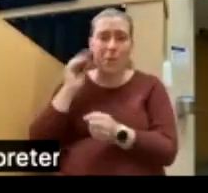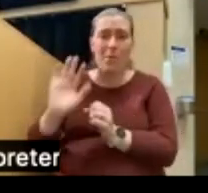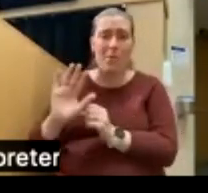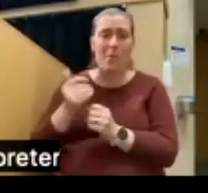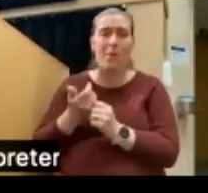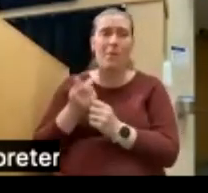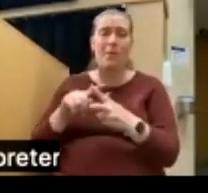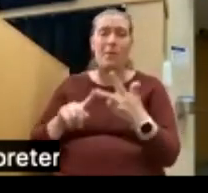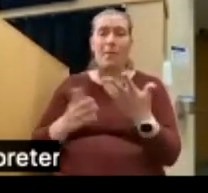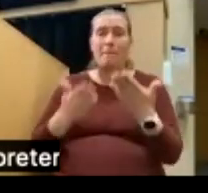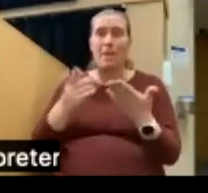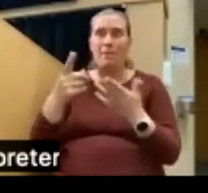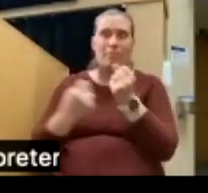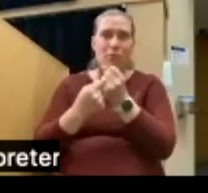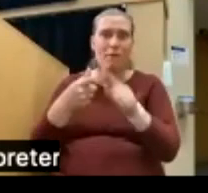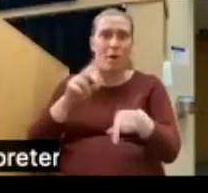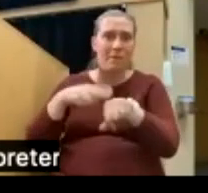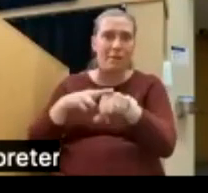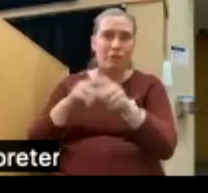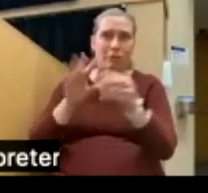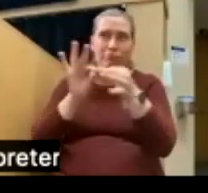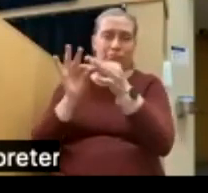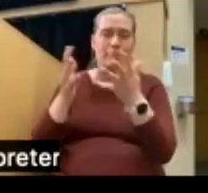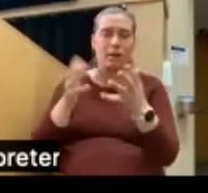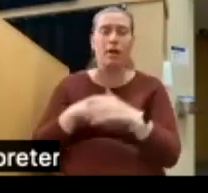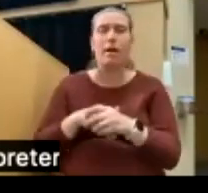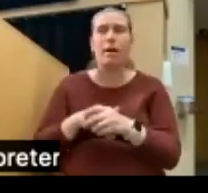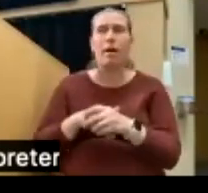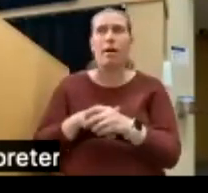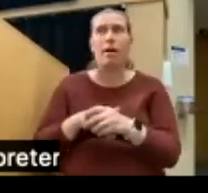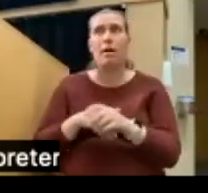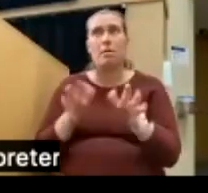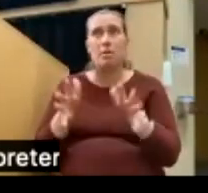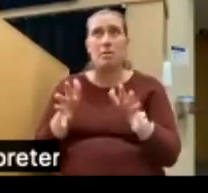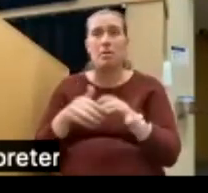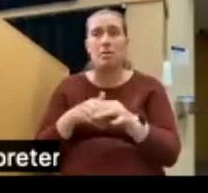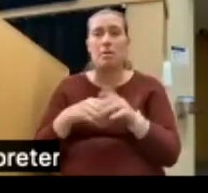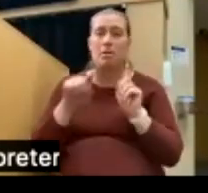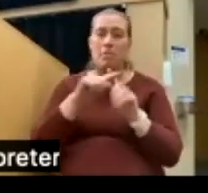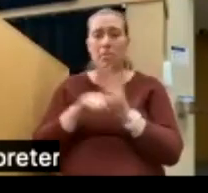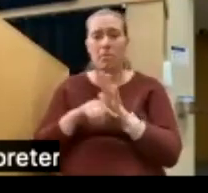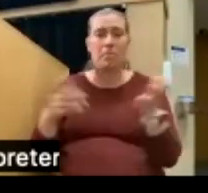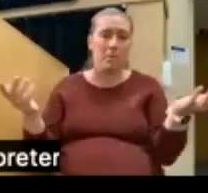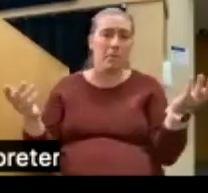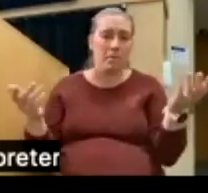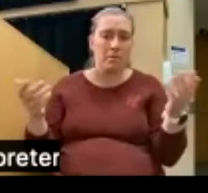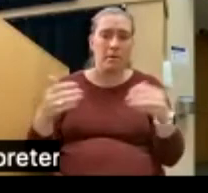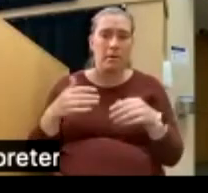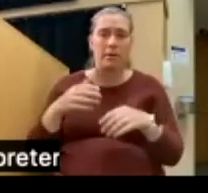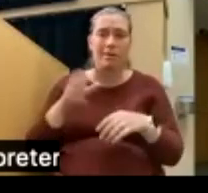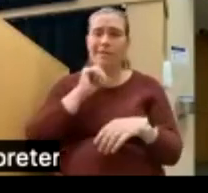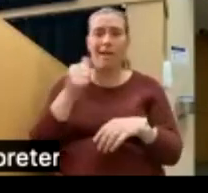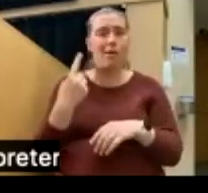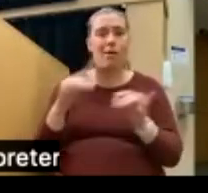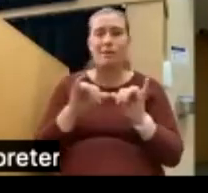connect with nature or be somewhere else. So I think in some sense, there are pros and cons, and it's not going to be a one size